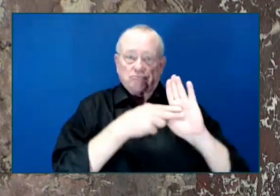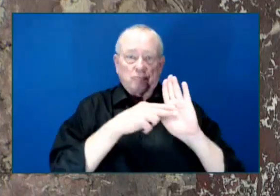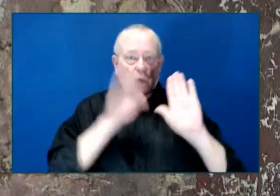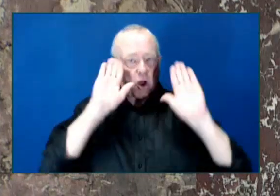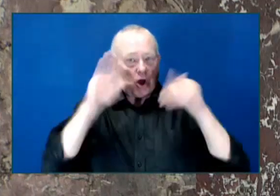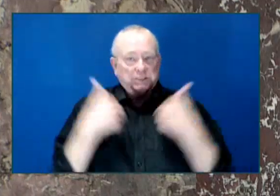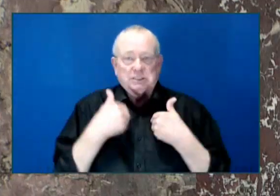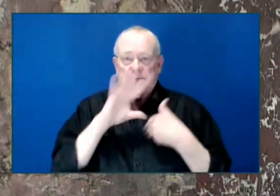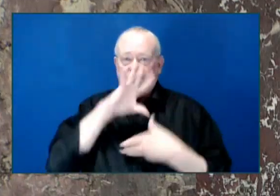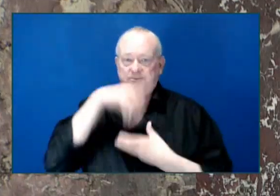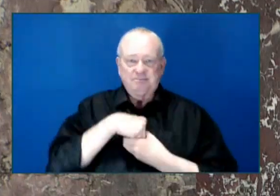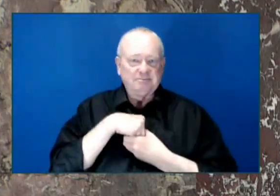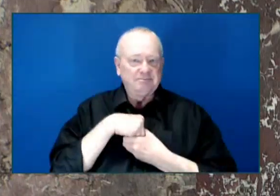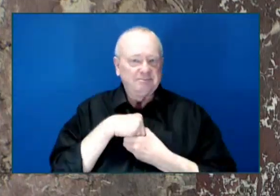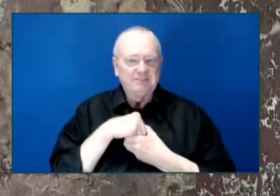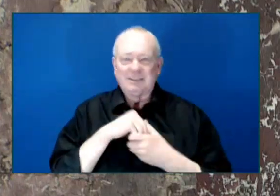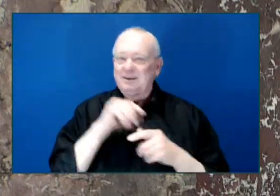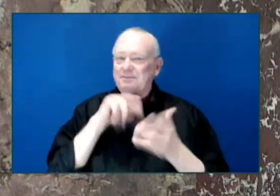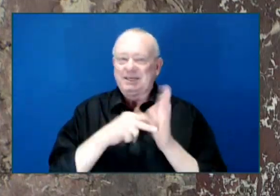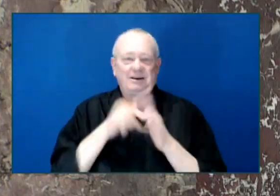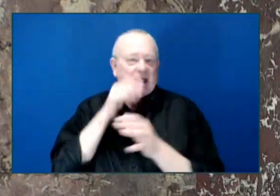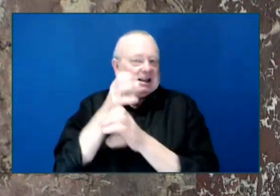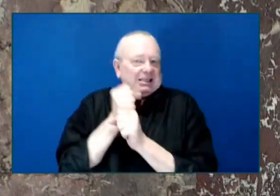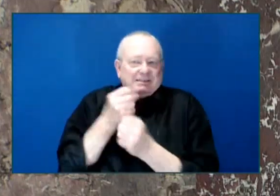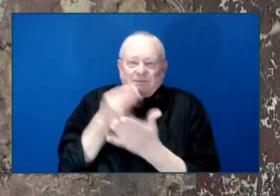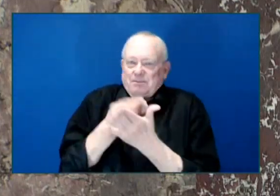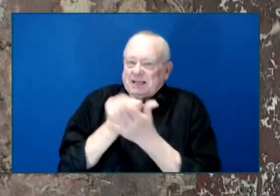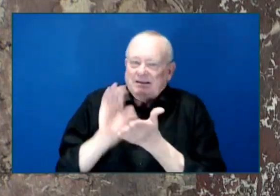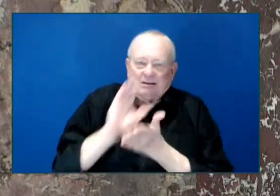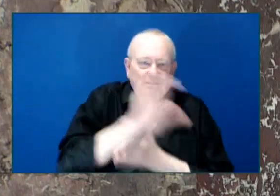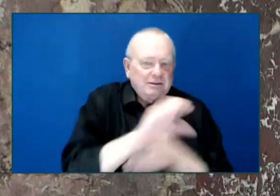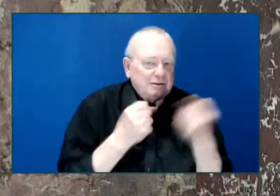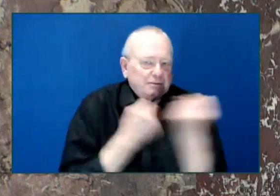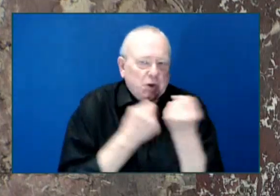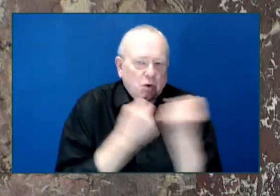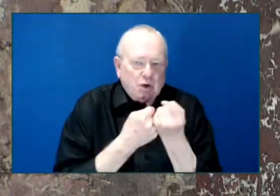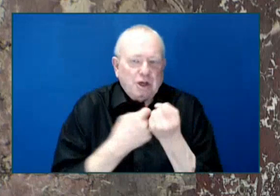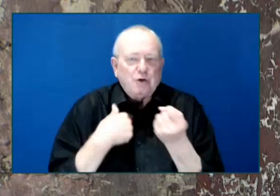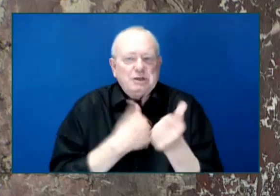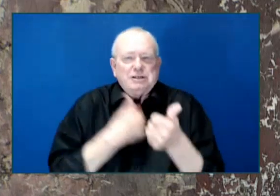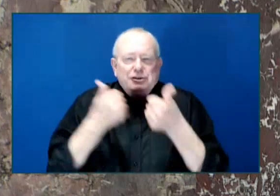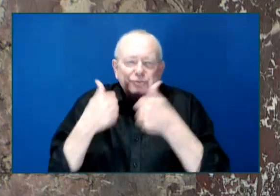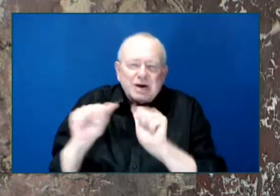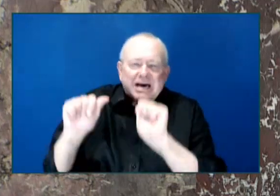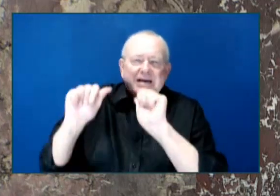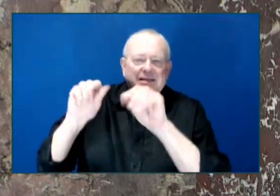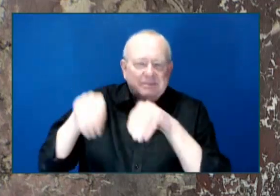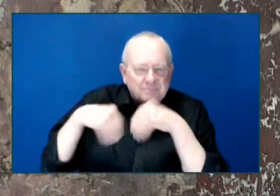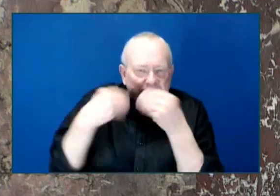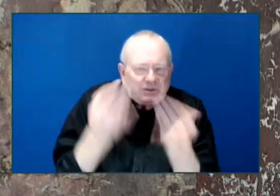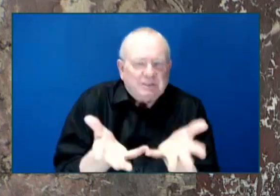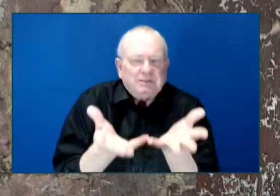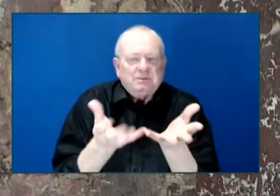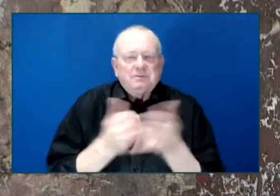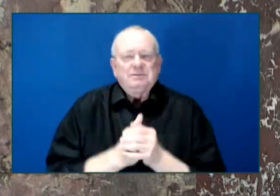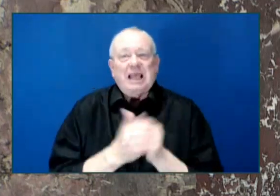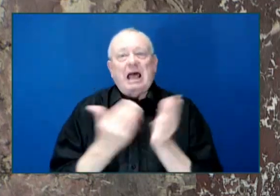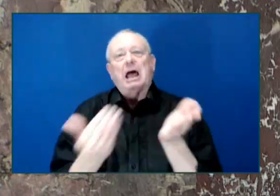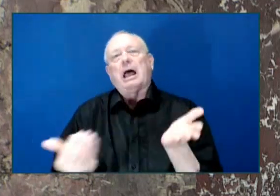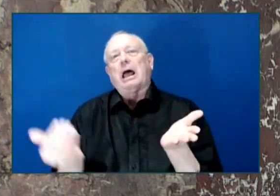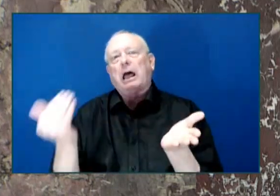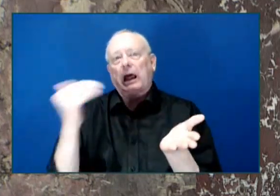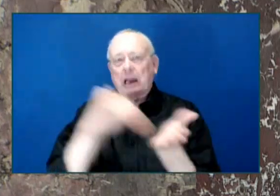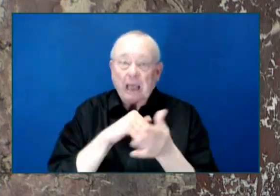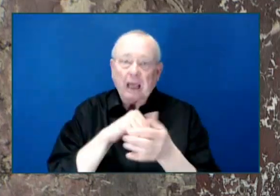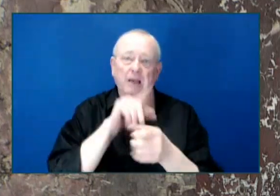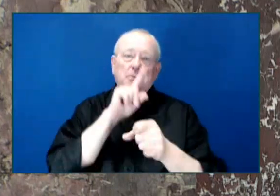doing work to close that gap and to work with community. We have redoubled our pledge to work with community and with First Nations on this work, and there have